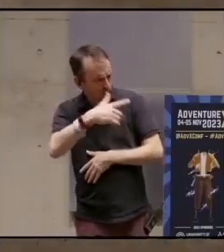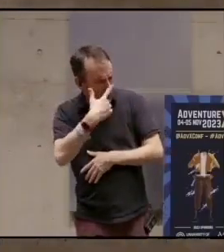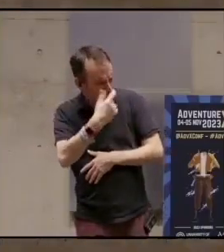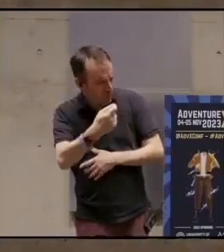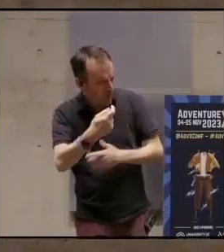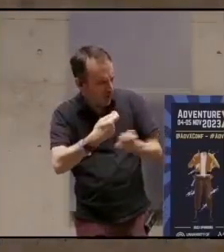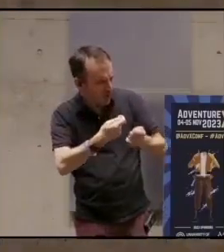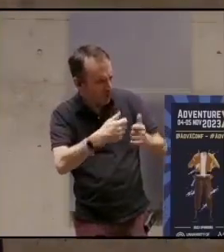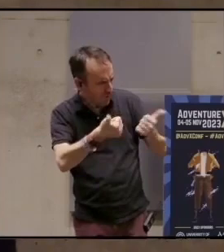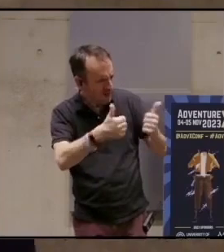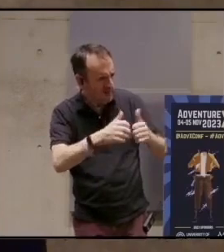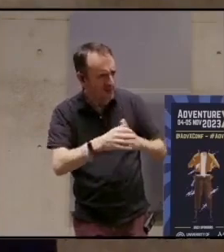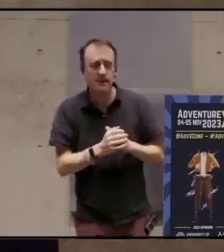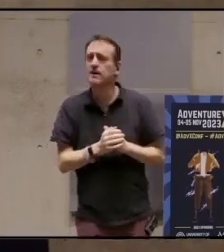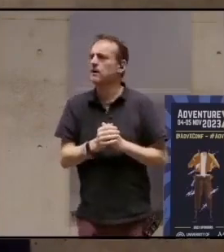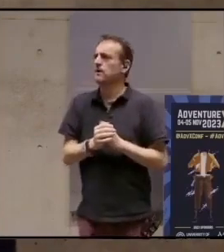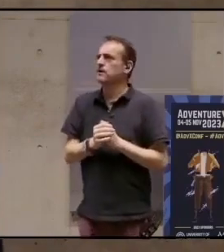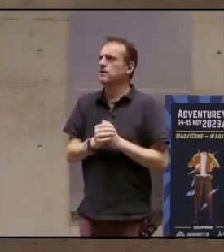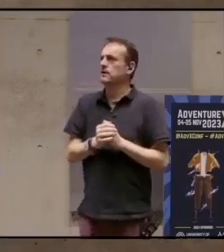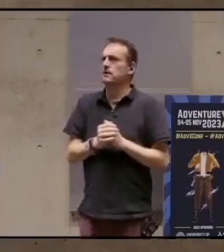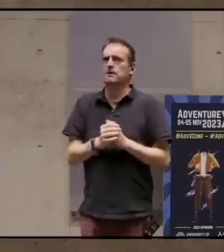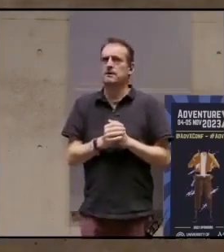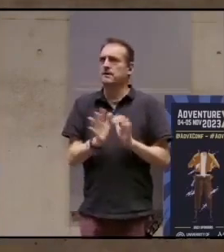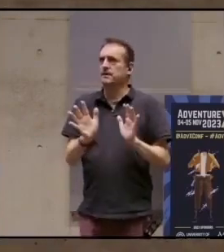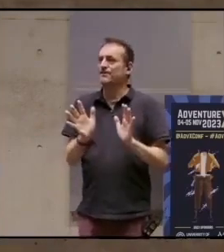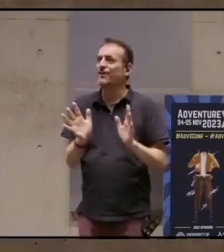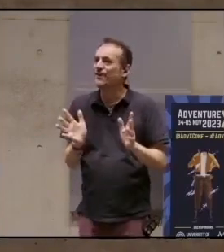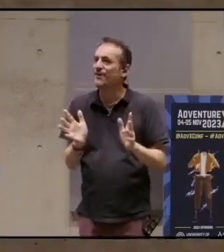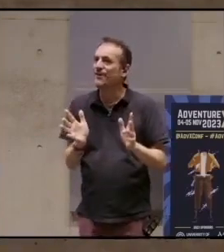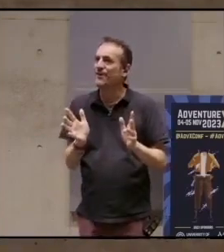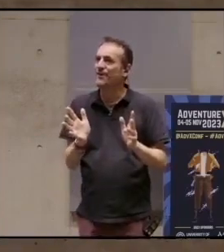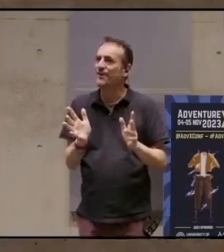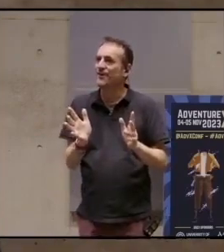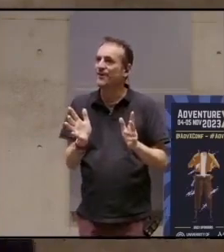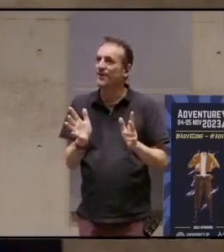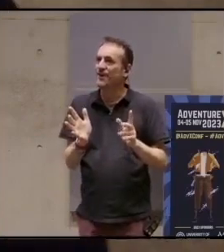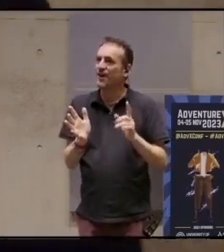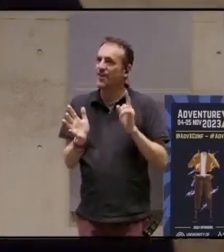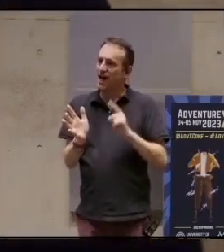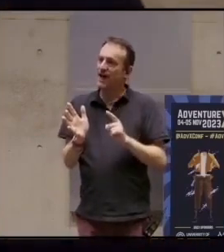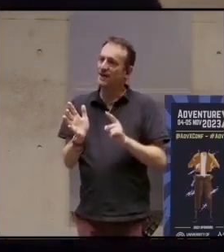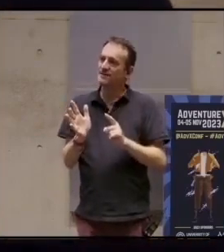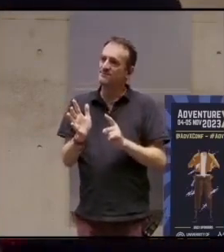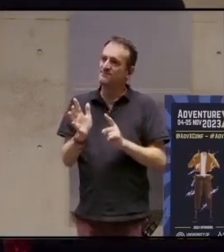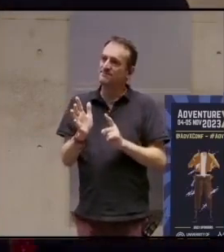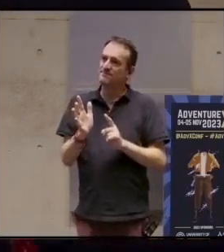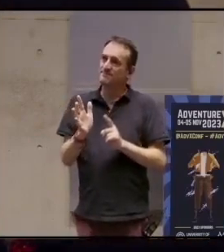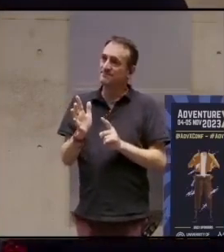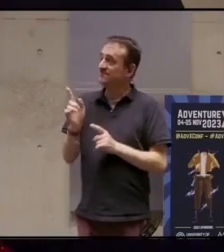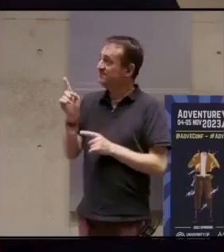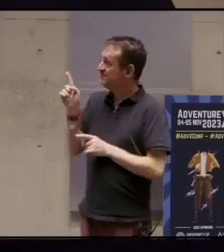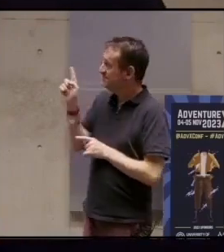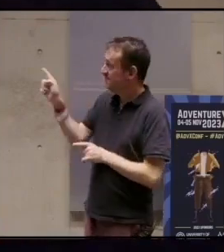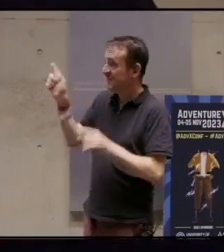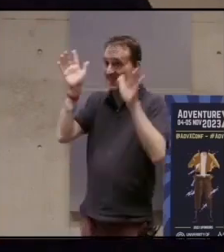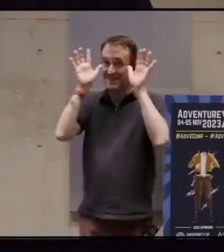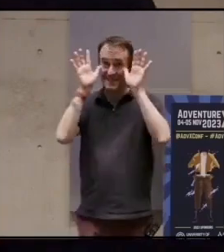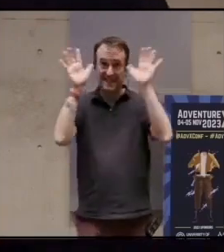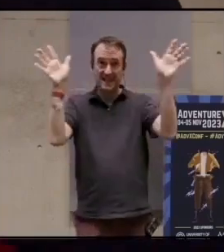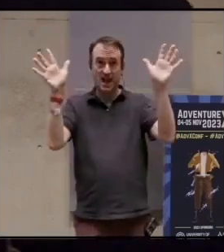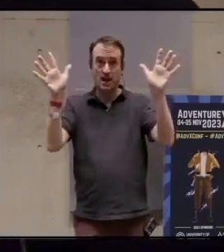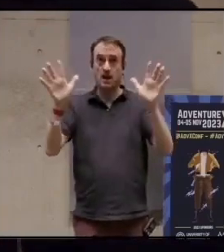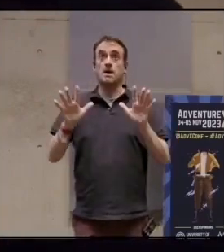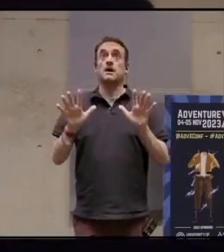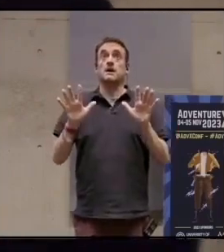And so it may not surprise you to learn that that poor dev with the deer in the headlights expression wasn't